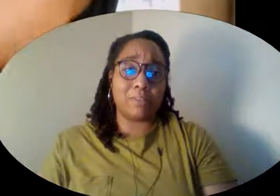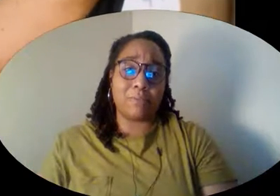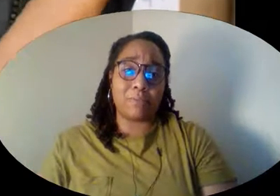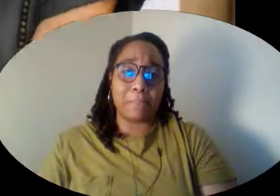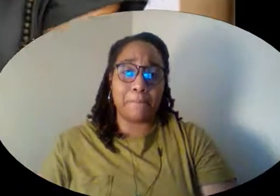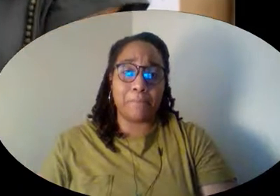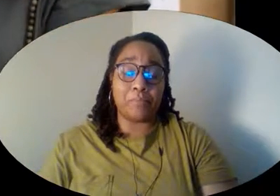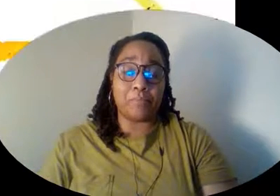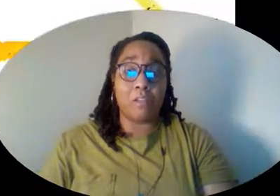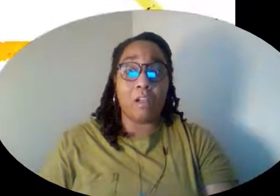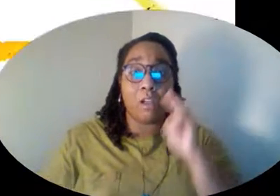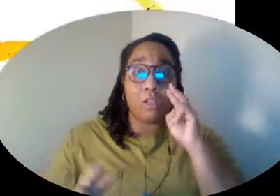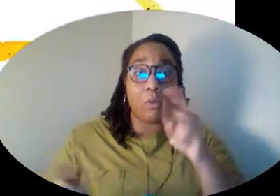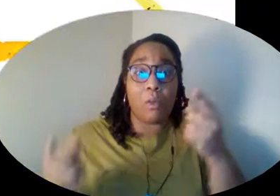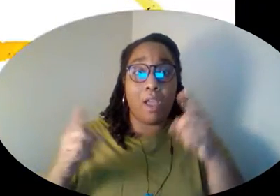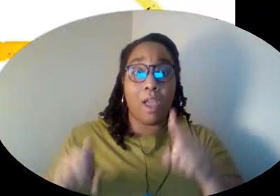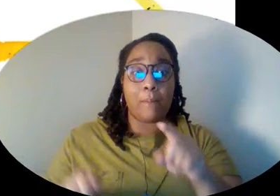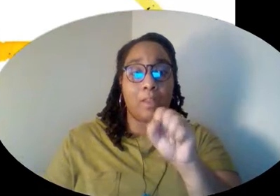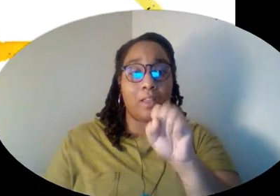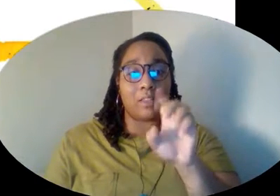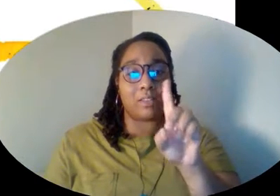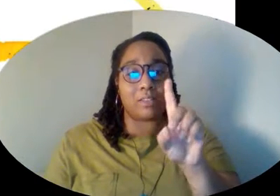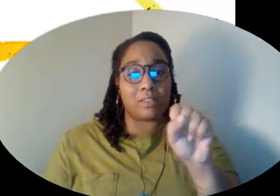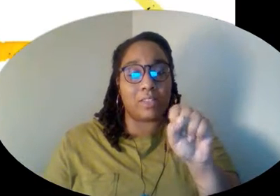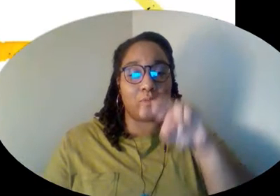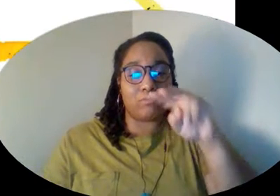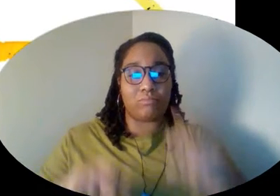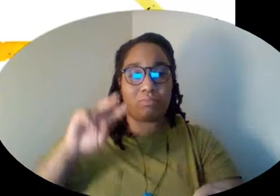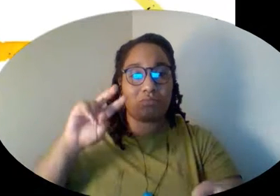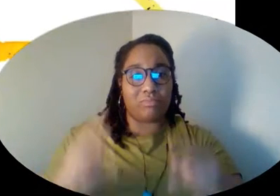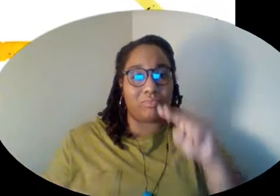Oh, and look what happened. The seeds drop.